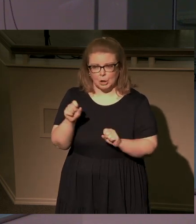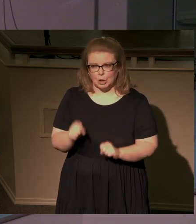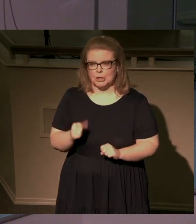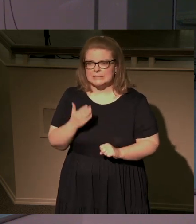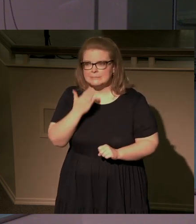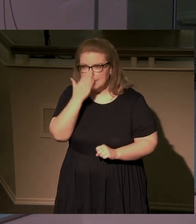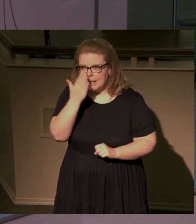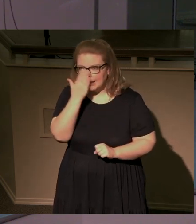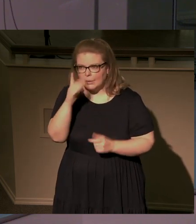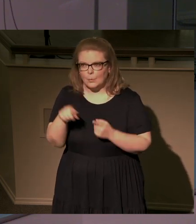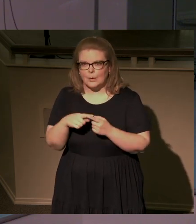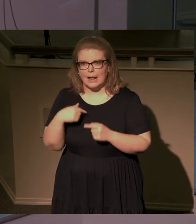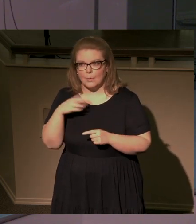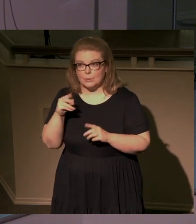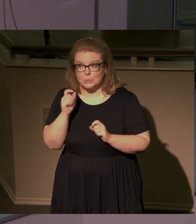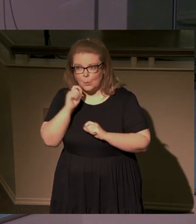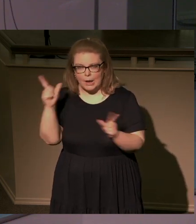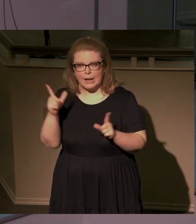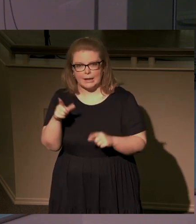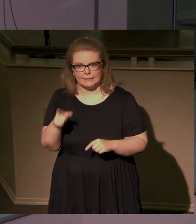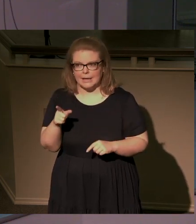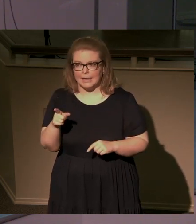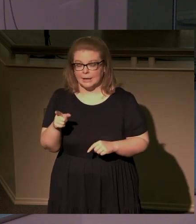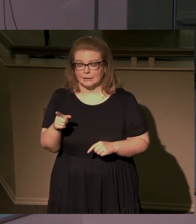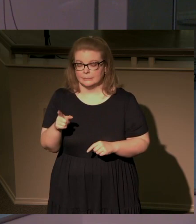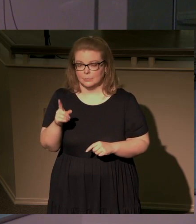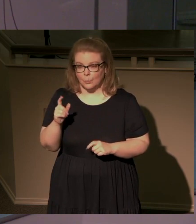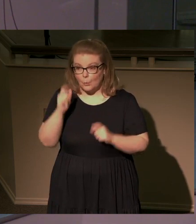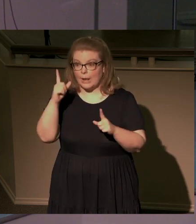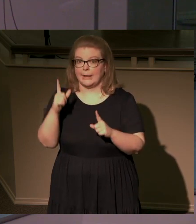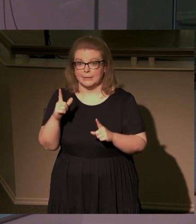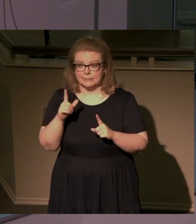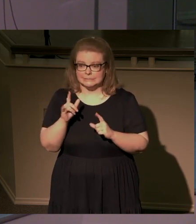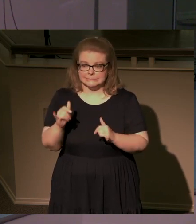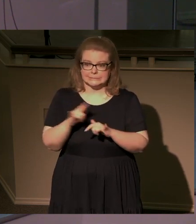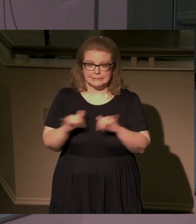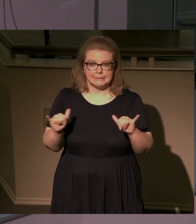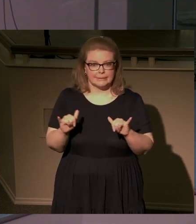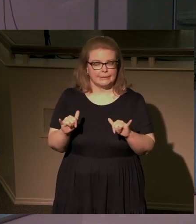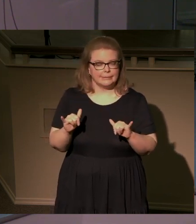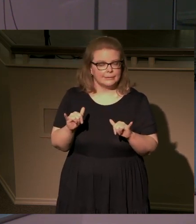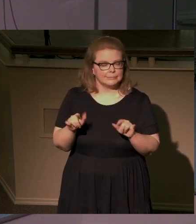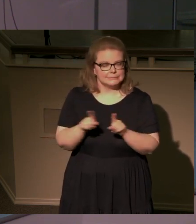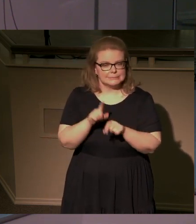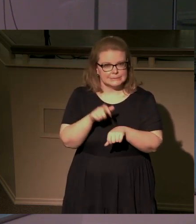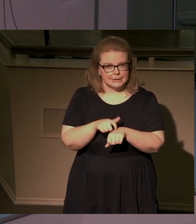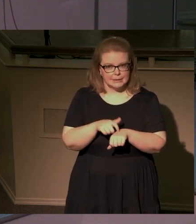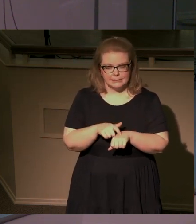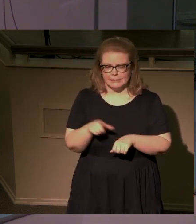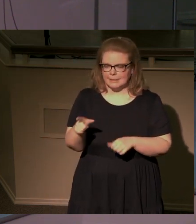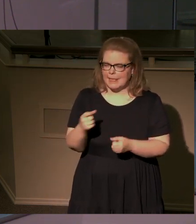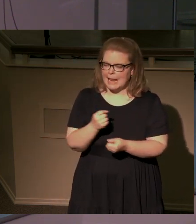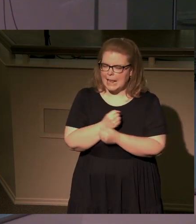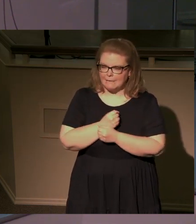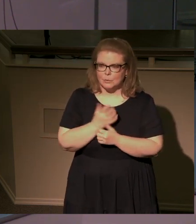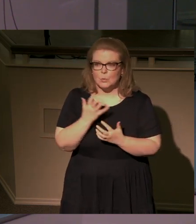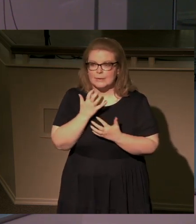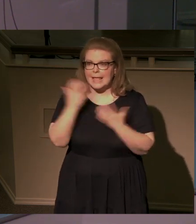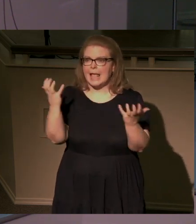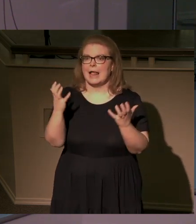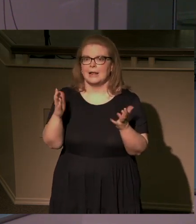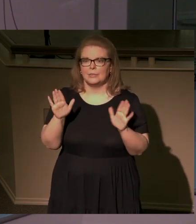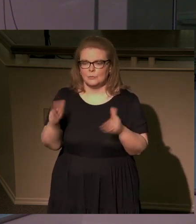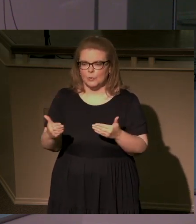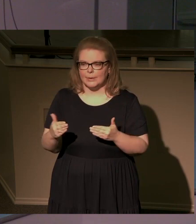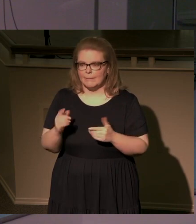when I was awake, and so they would just wake up whenever that was. And they loved to yell in their room and wake their